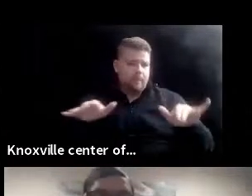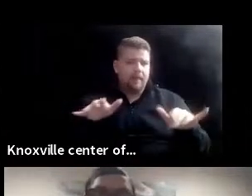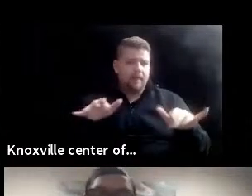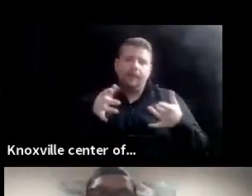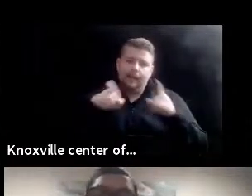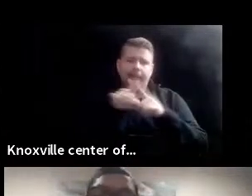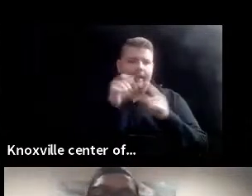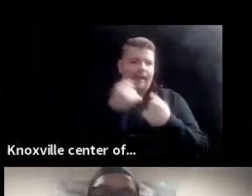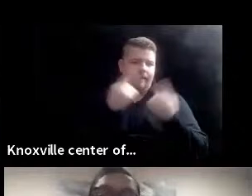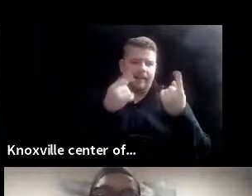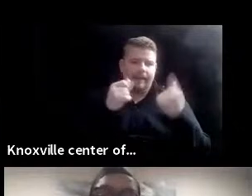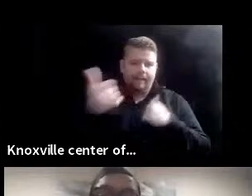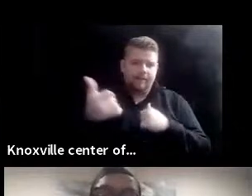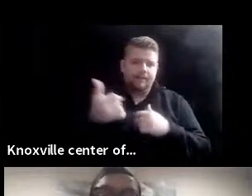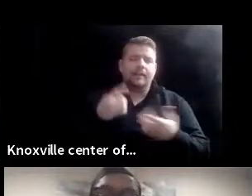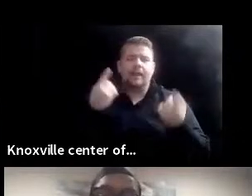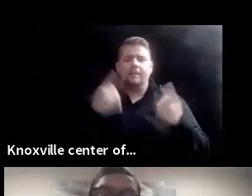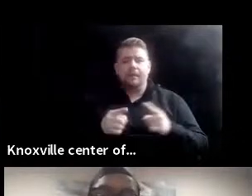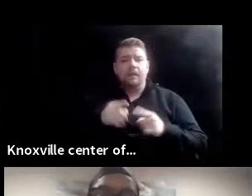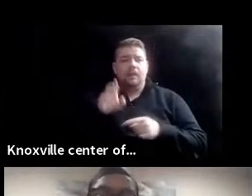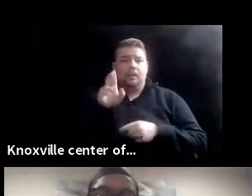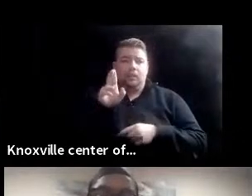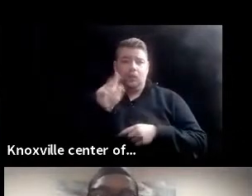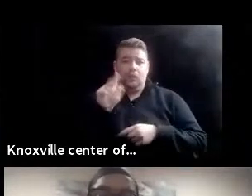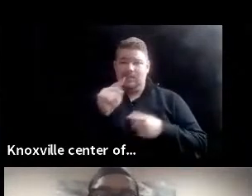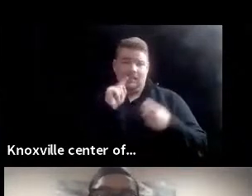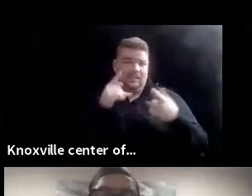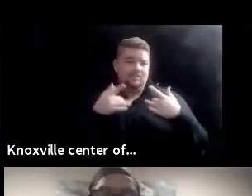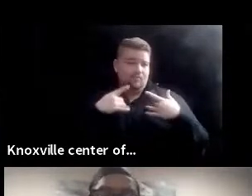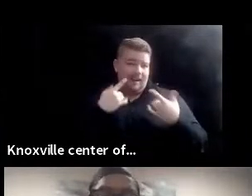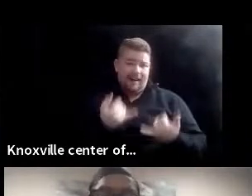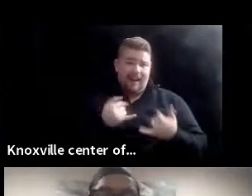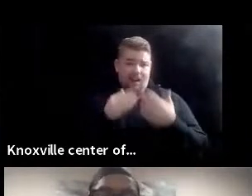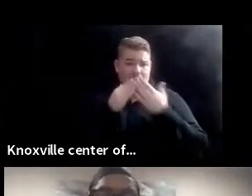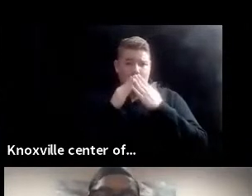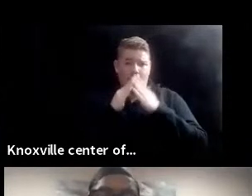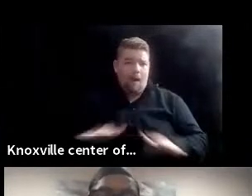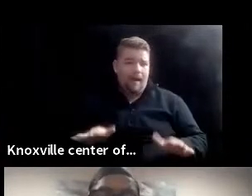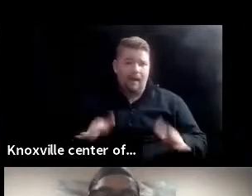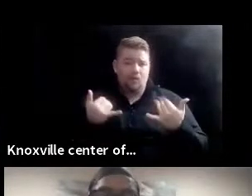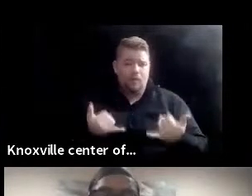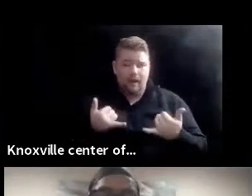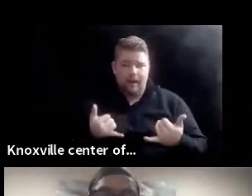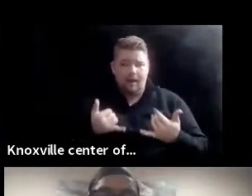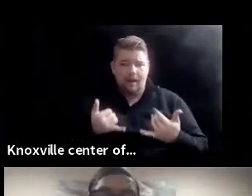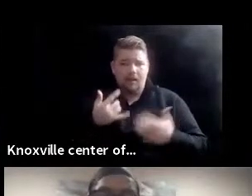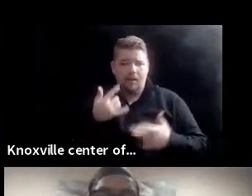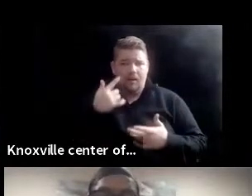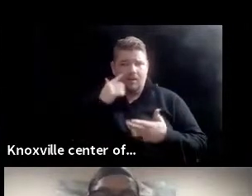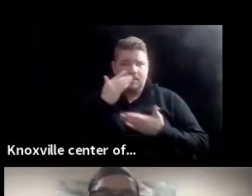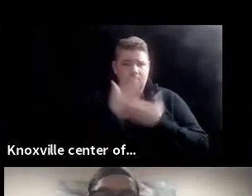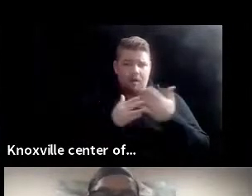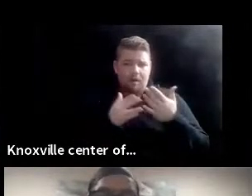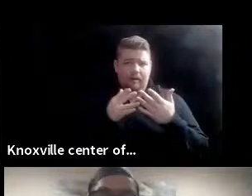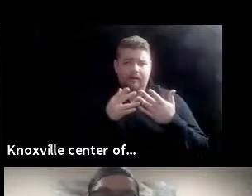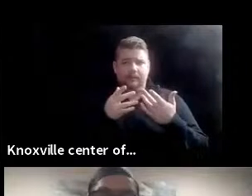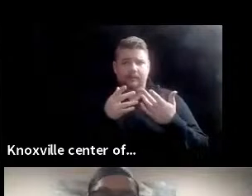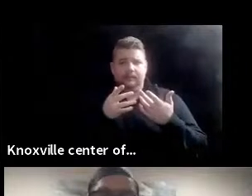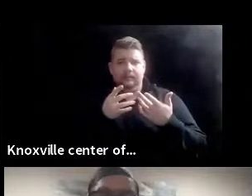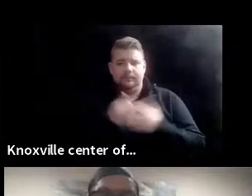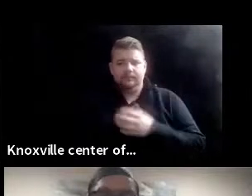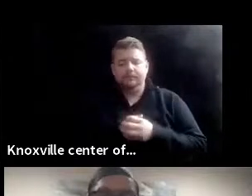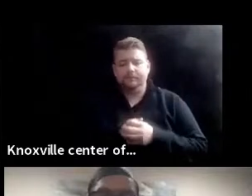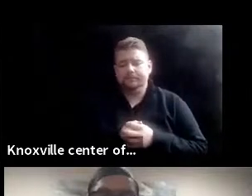everything else. But otherwise, I think the university is generally quiet because most of the population is not here currently.